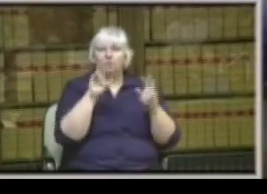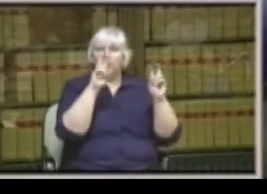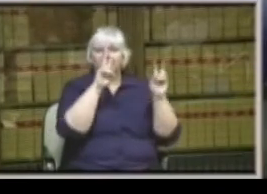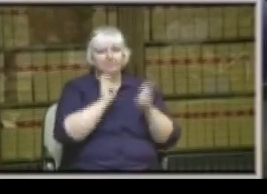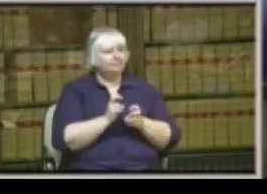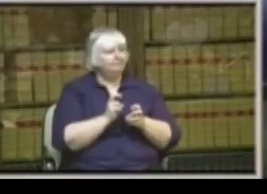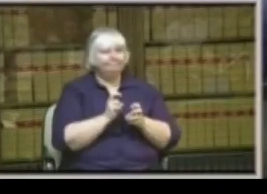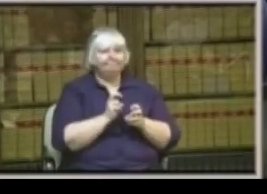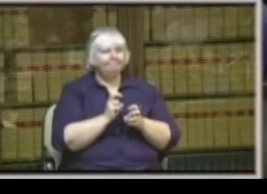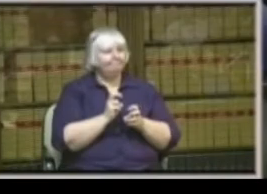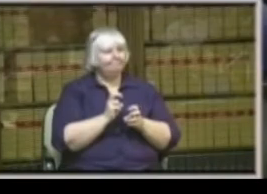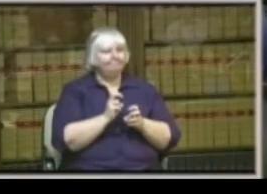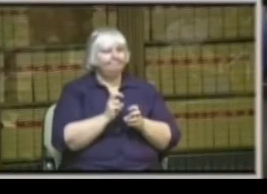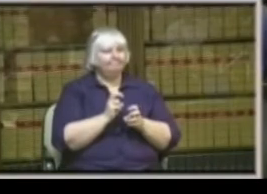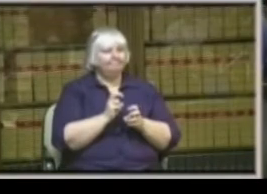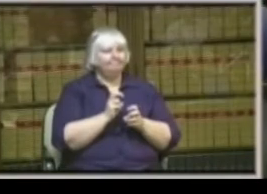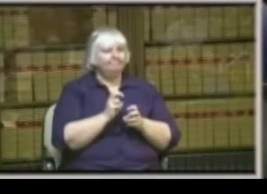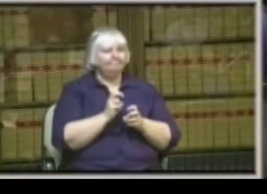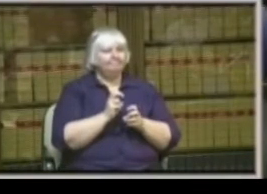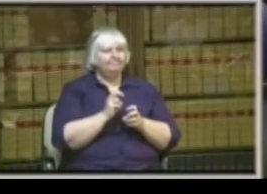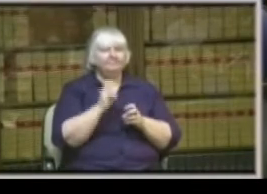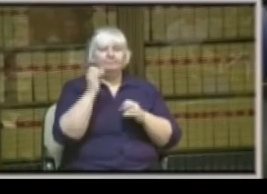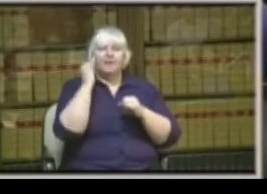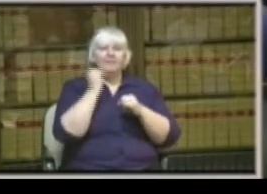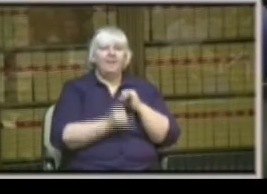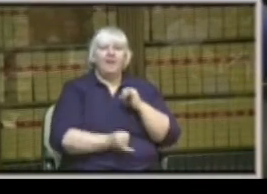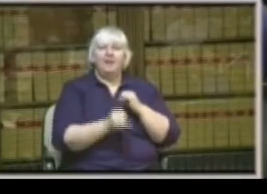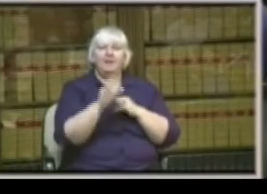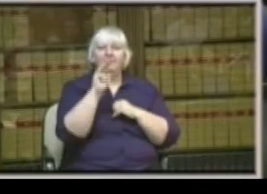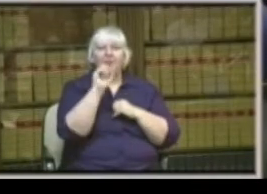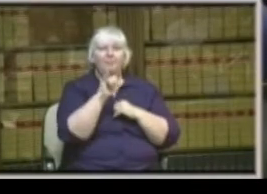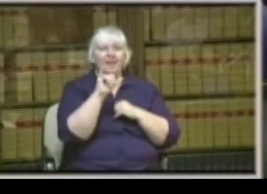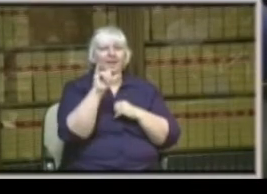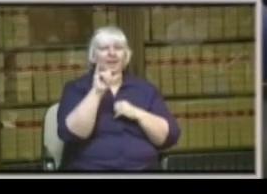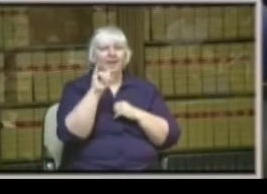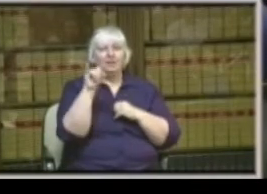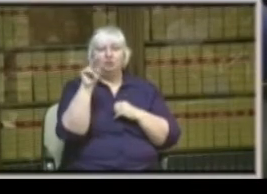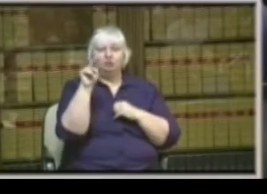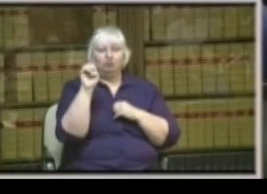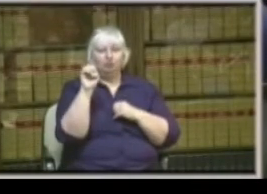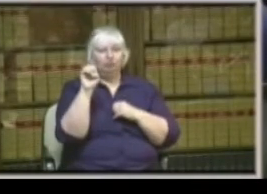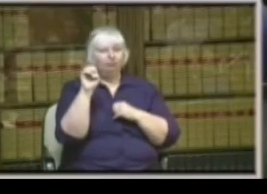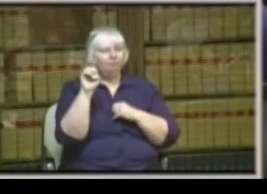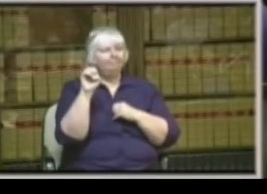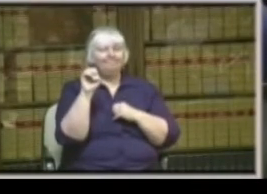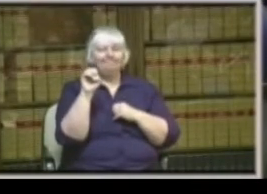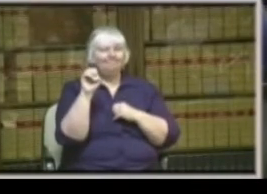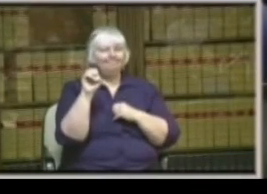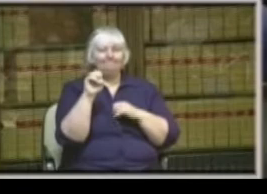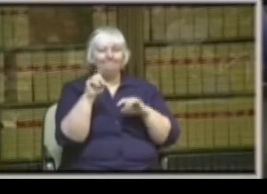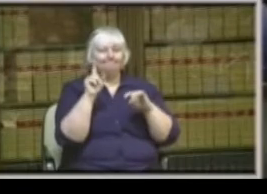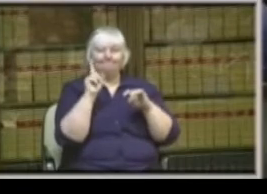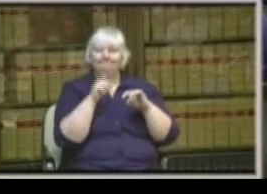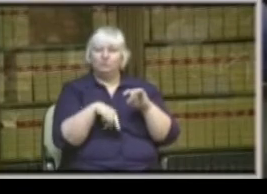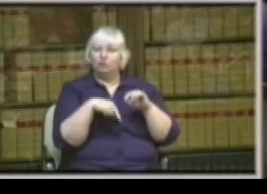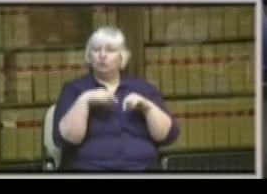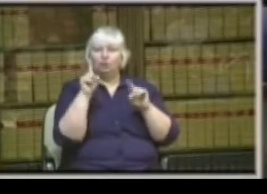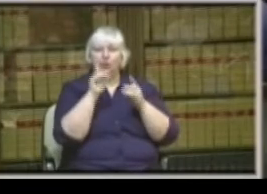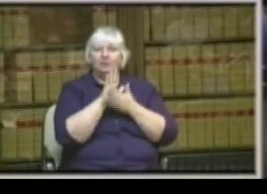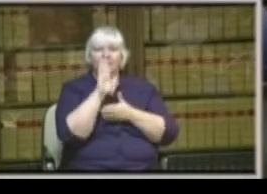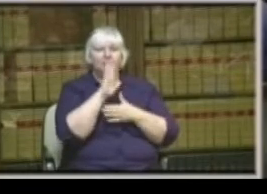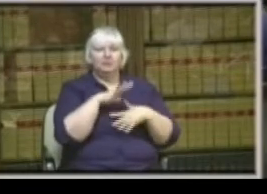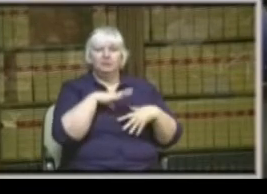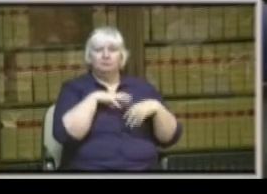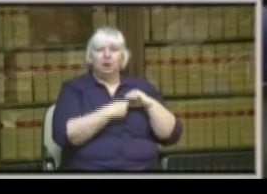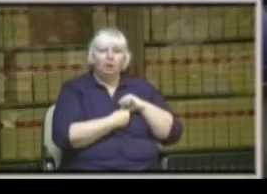issues, when all was said and done, the end of May, June, couldn't go to college. We had a heartbreaker